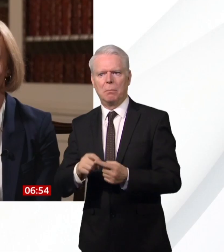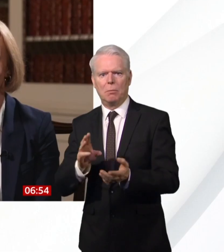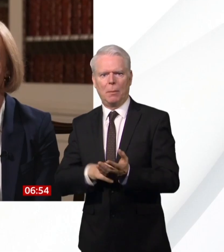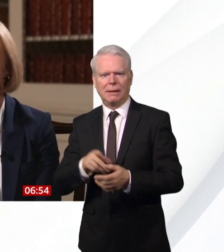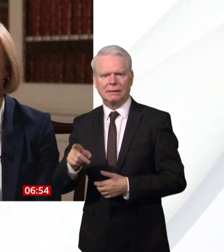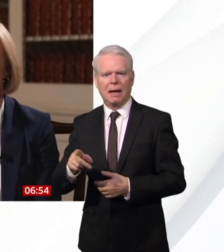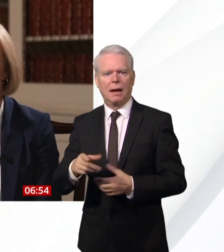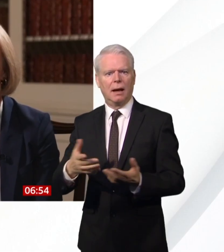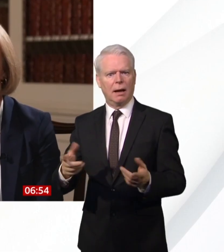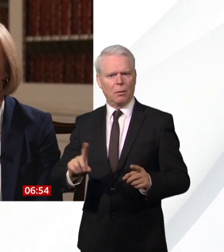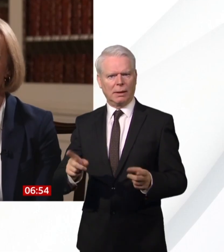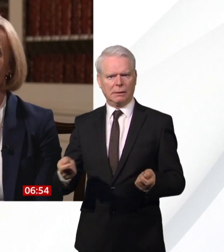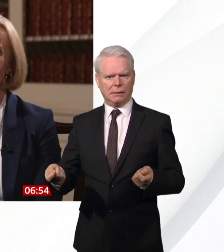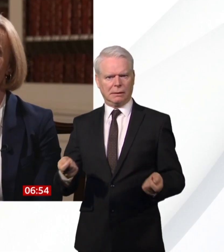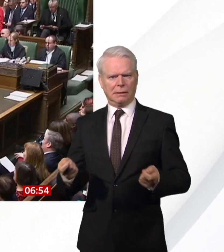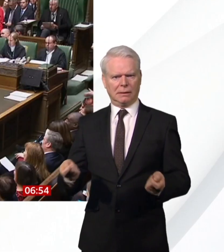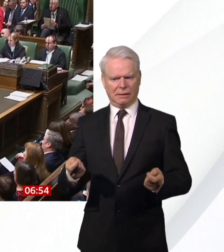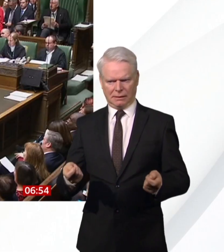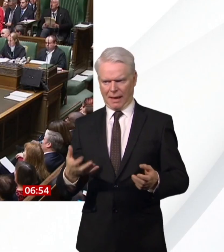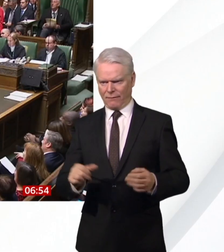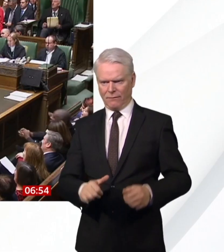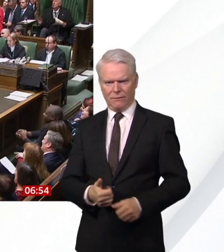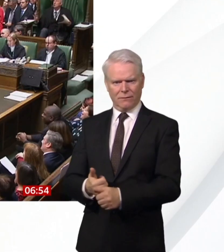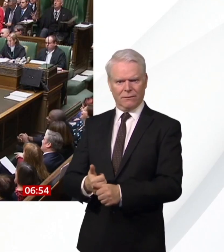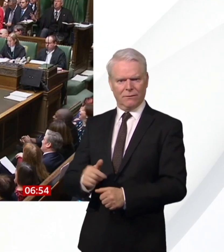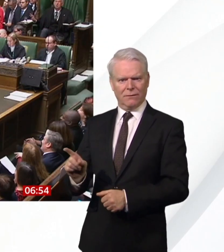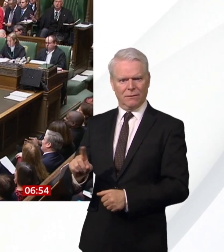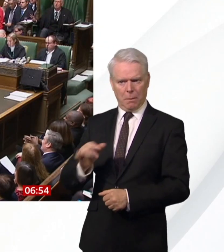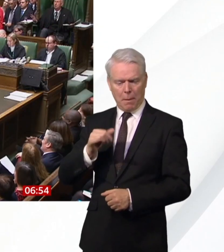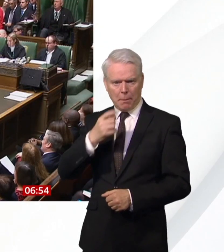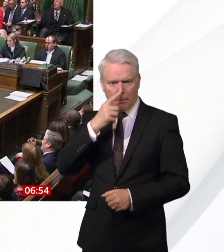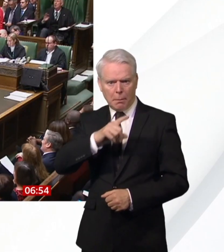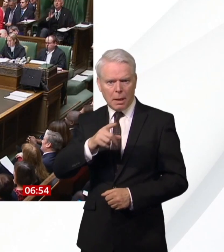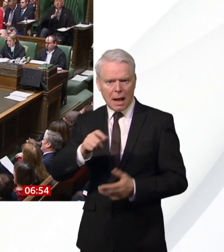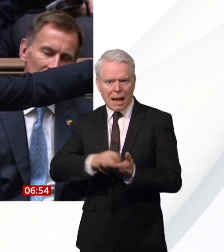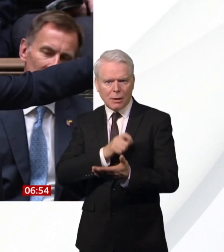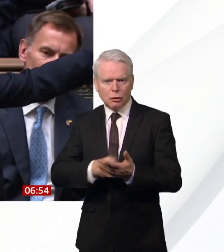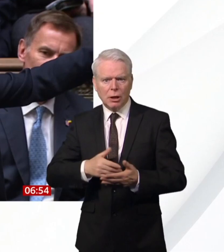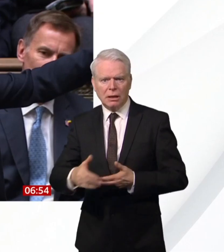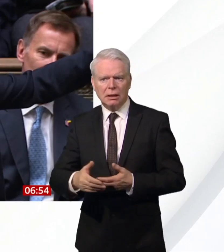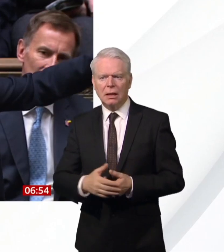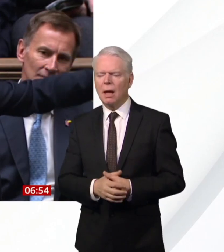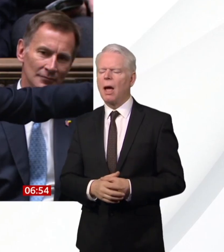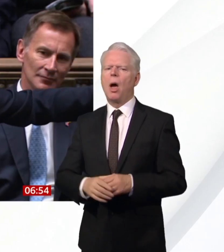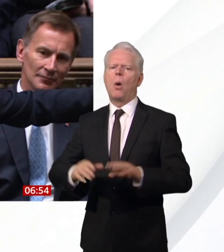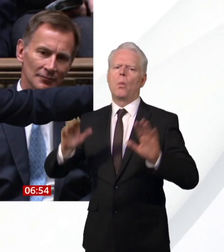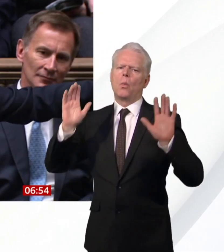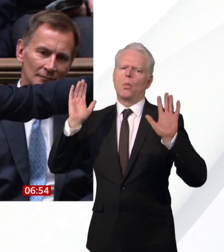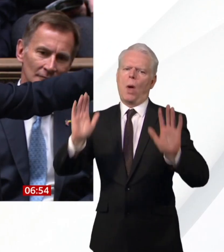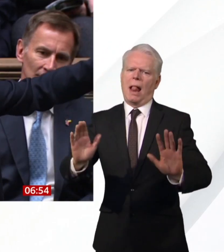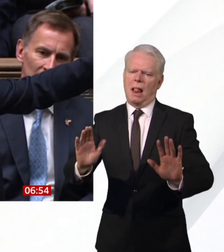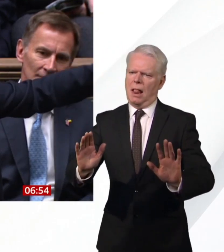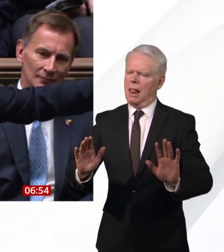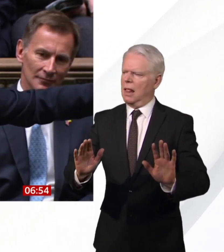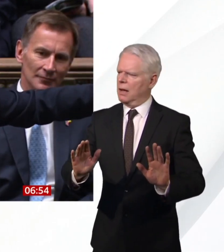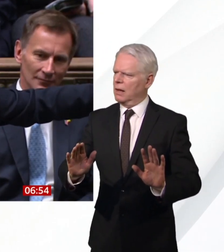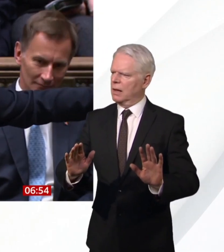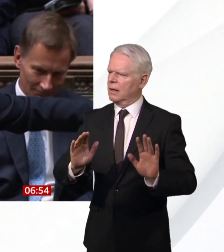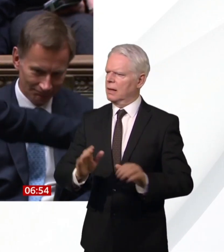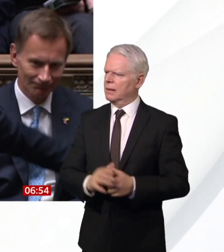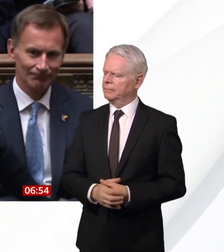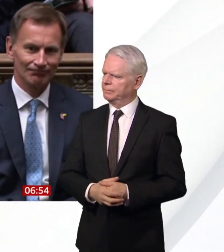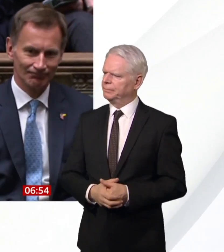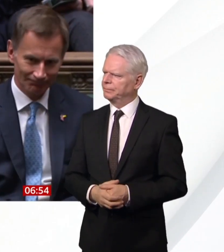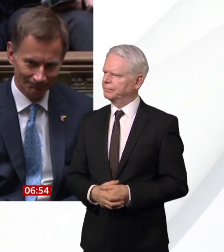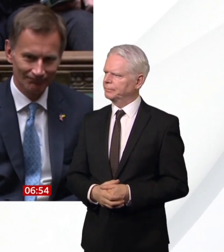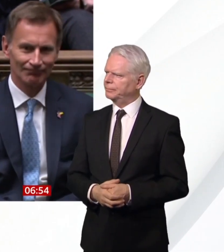look. Yeah. Mr. Speaker. She got a bit more sure about that. I am a fighter and not a quitter. And